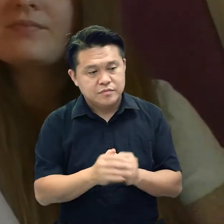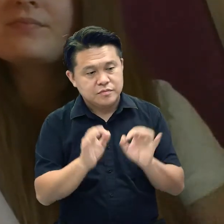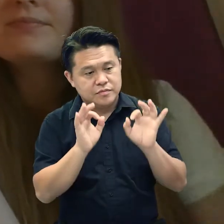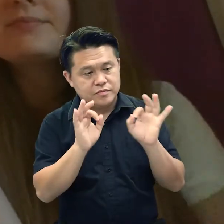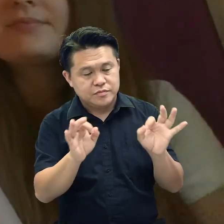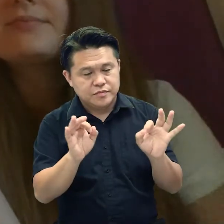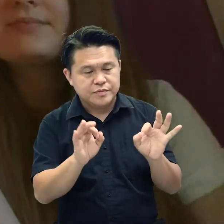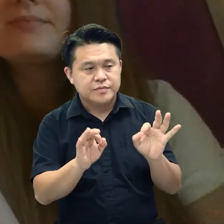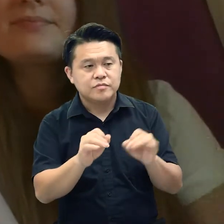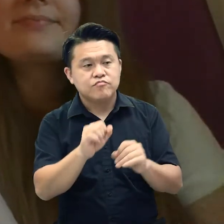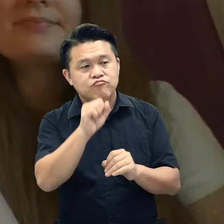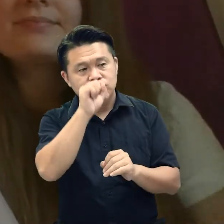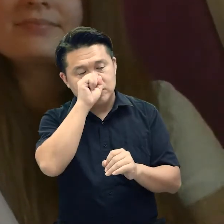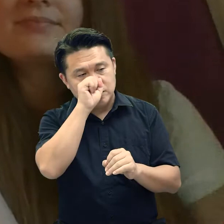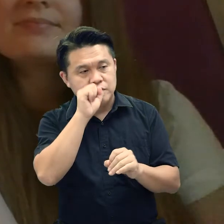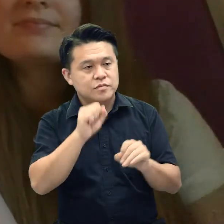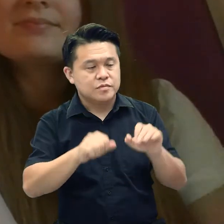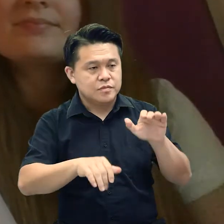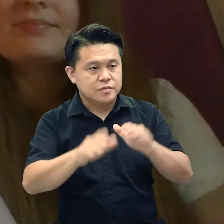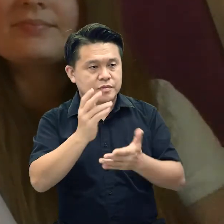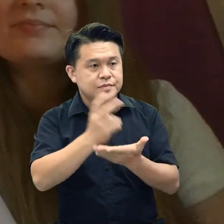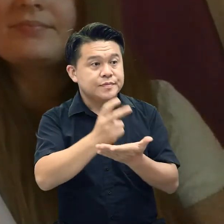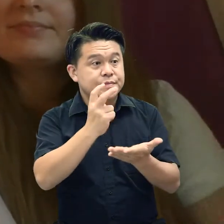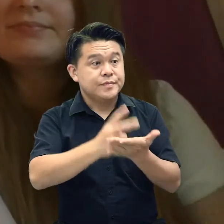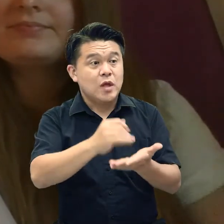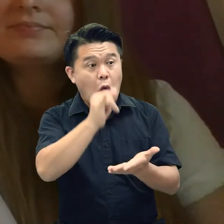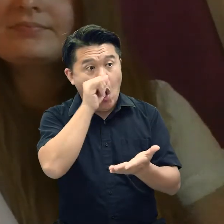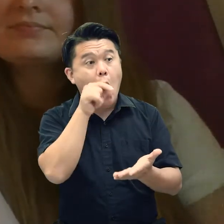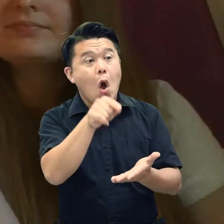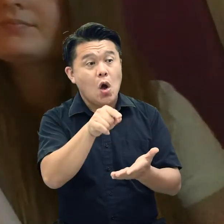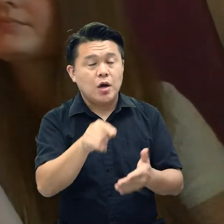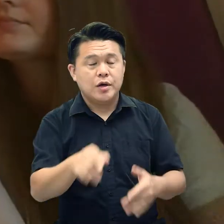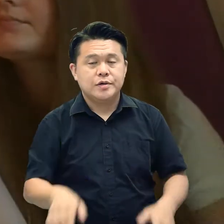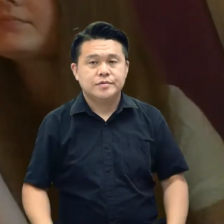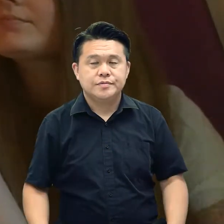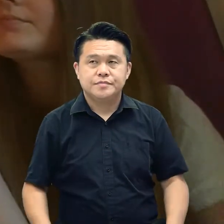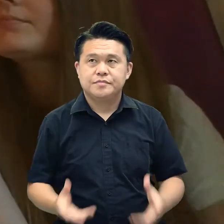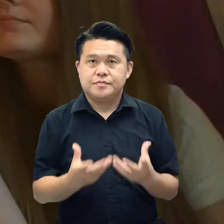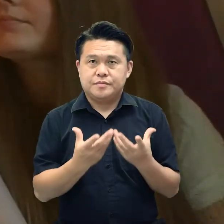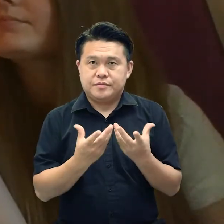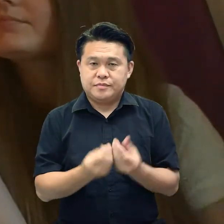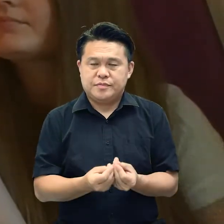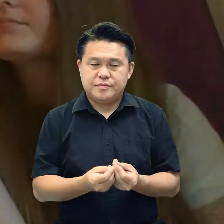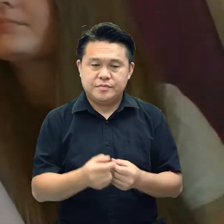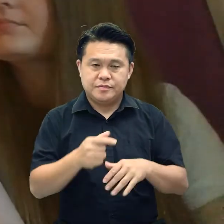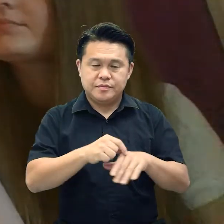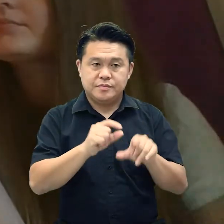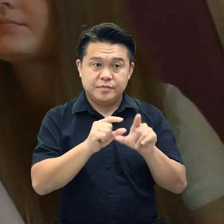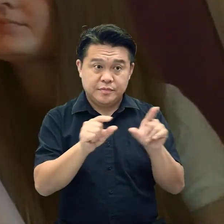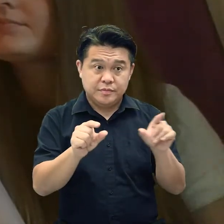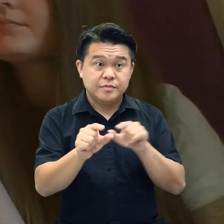better anti-discrimination laws in that sense. Like, for example, LGBT couples can actually get married and